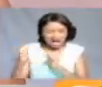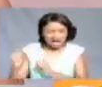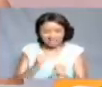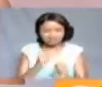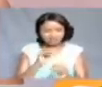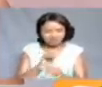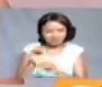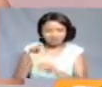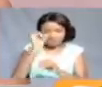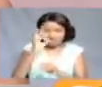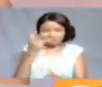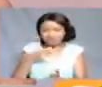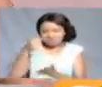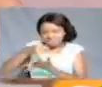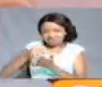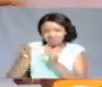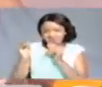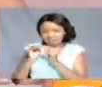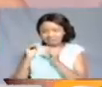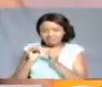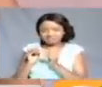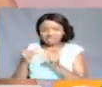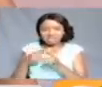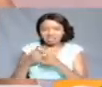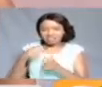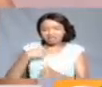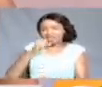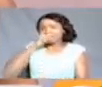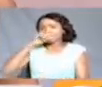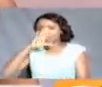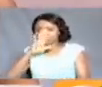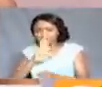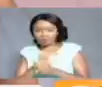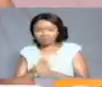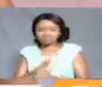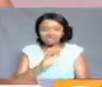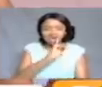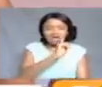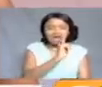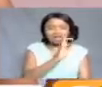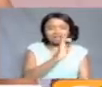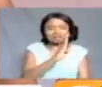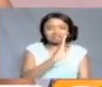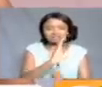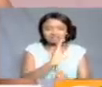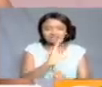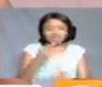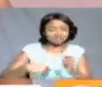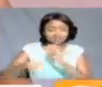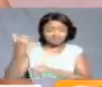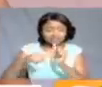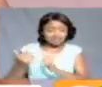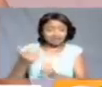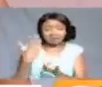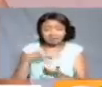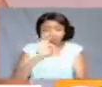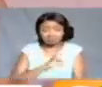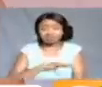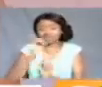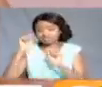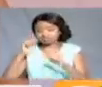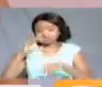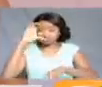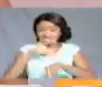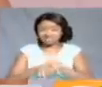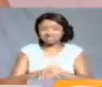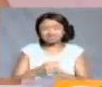if you're sitting in a meeting and you're promising ABC sales returns, that's why we're in the murky territory that we are now with influencers, because you